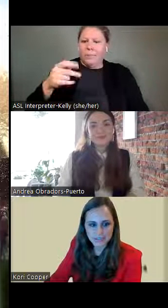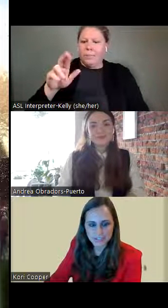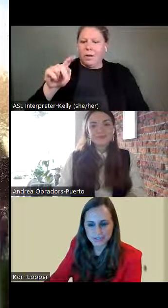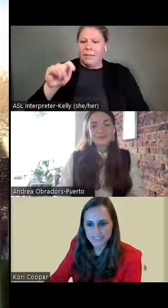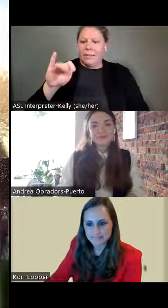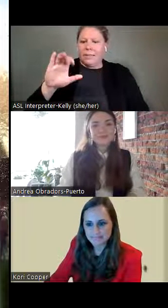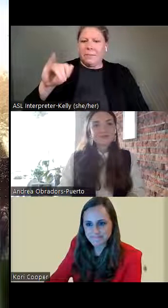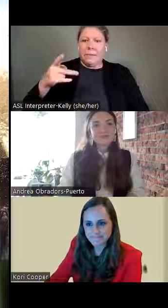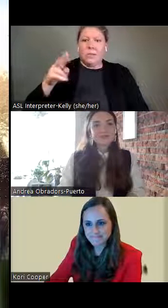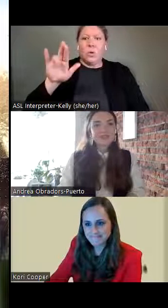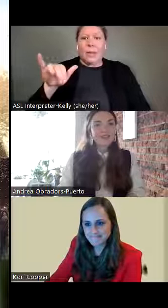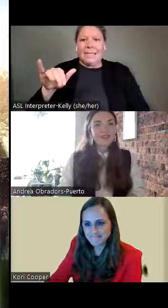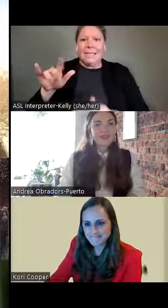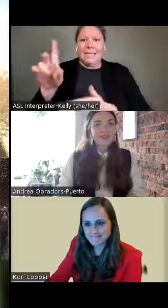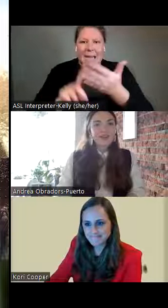at Seattle Children's.